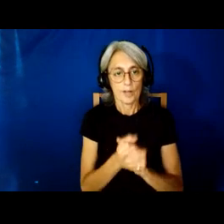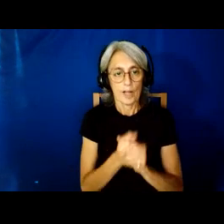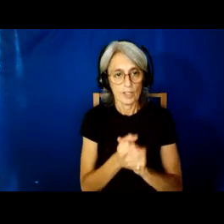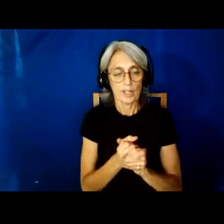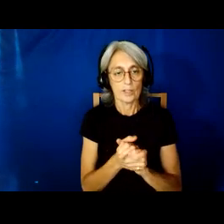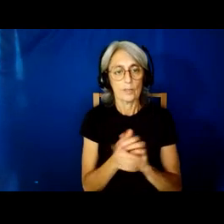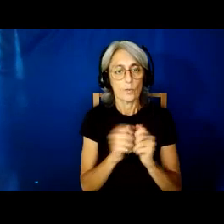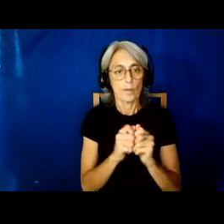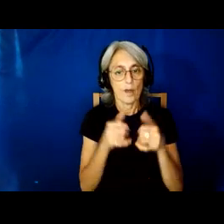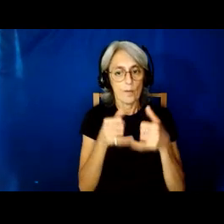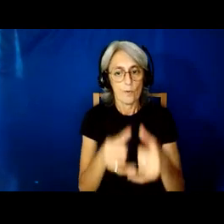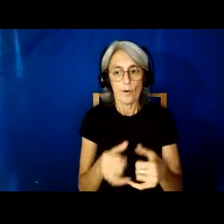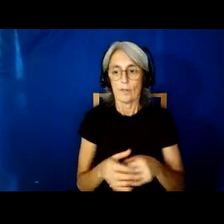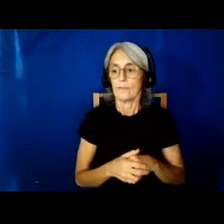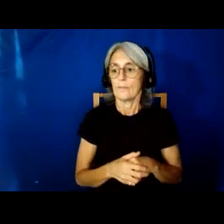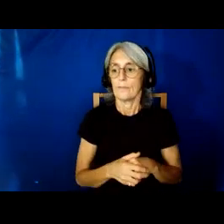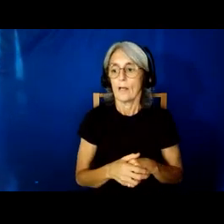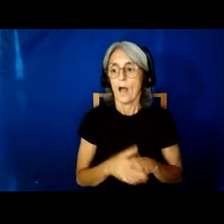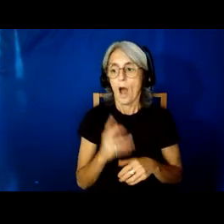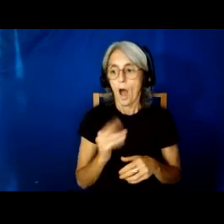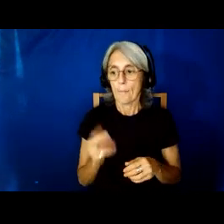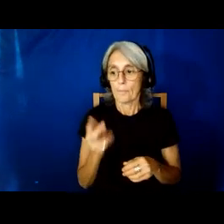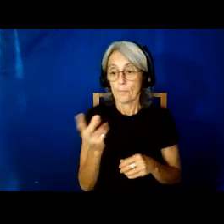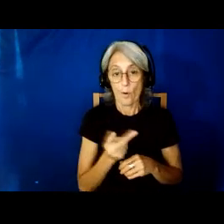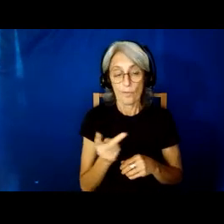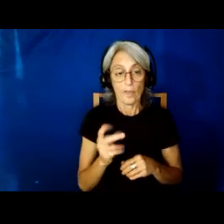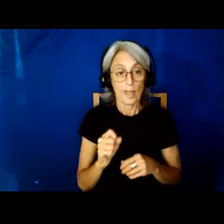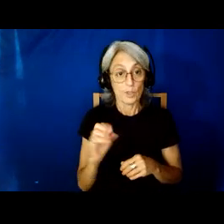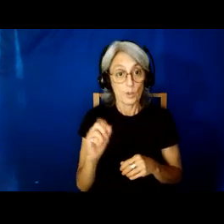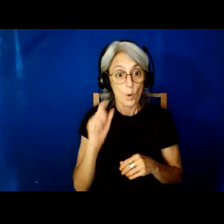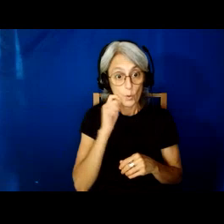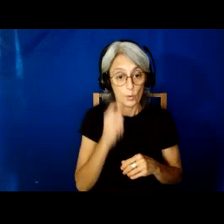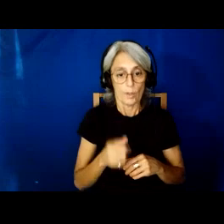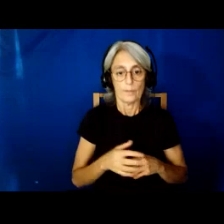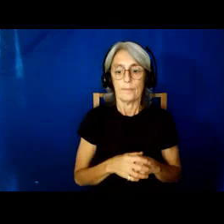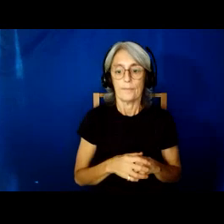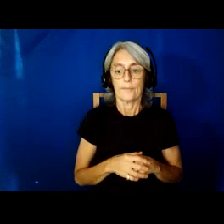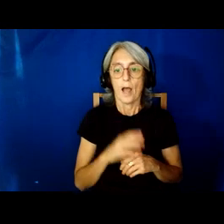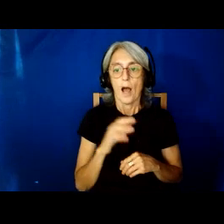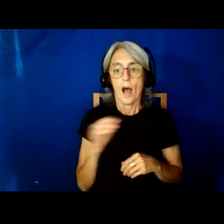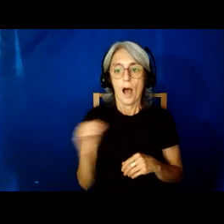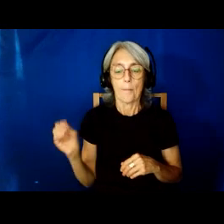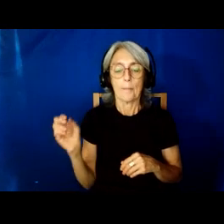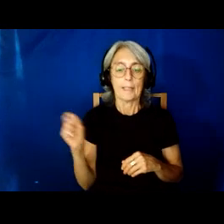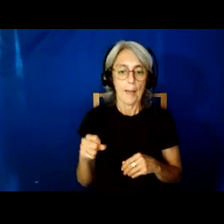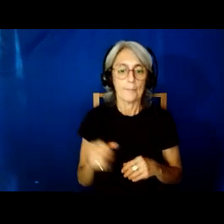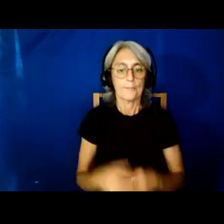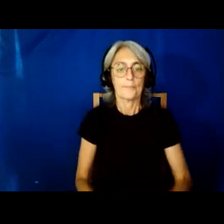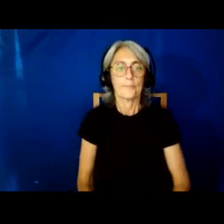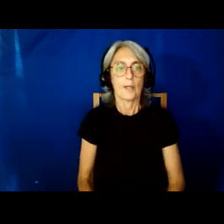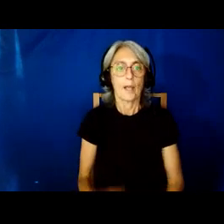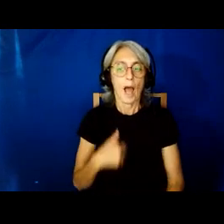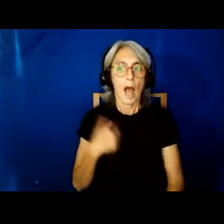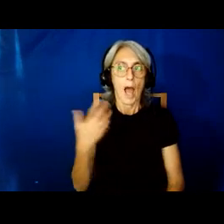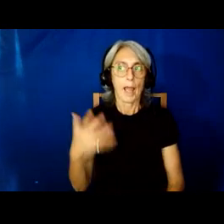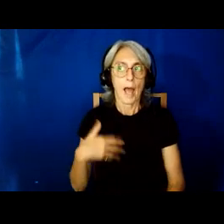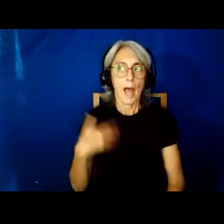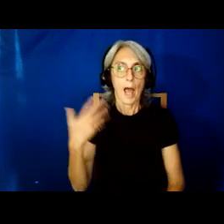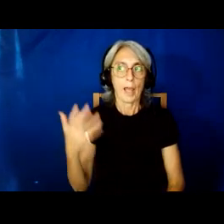award to both of you. That is so cool. And yeah, just I